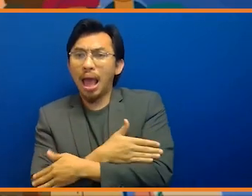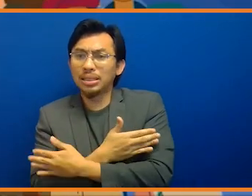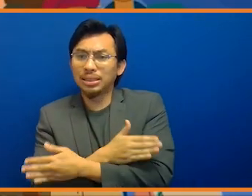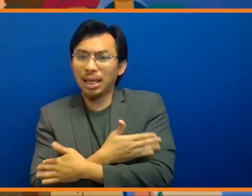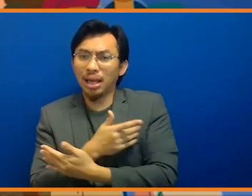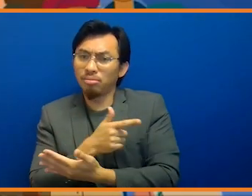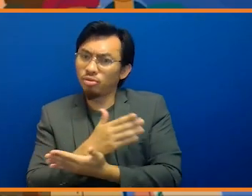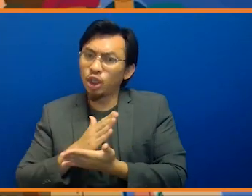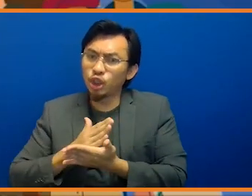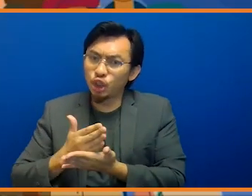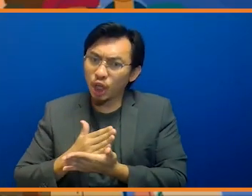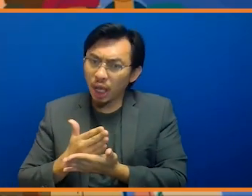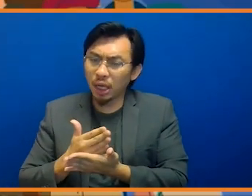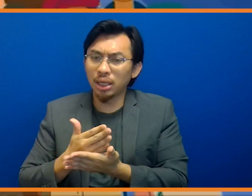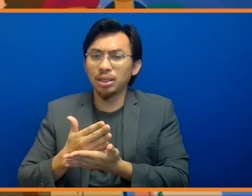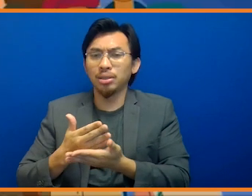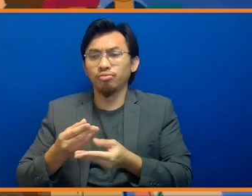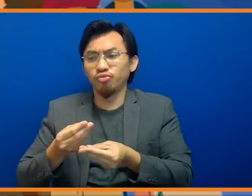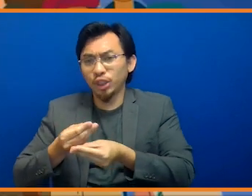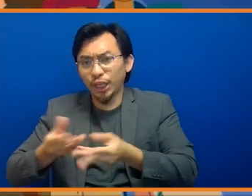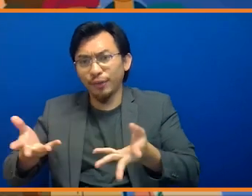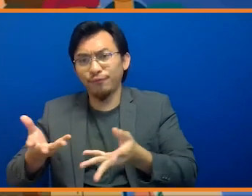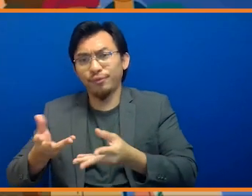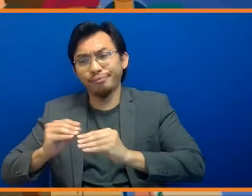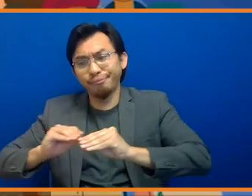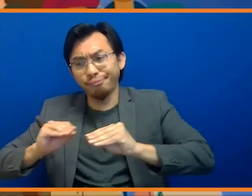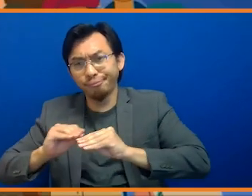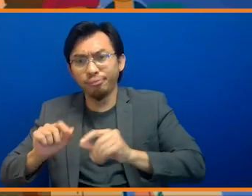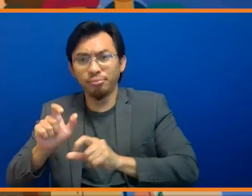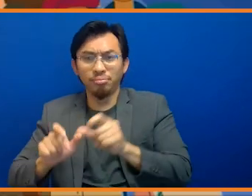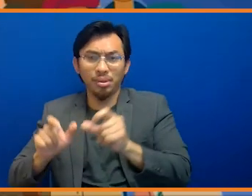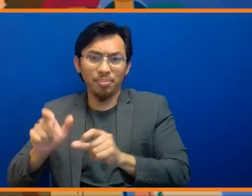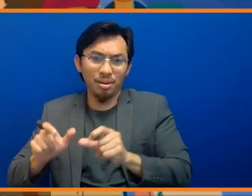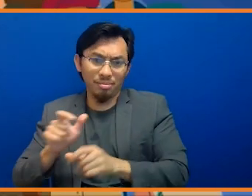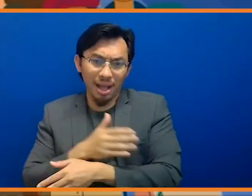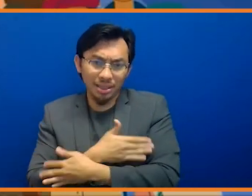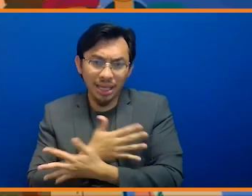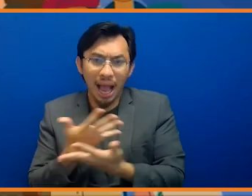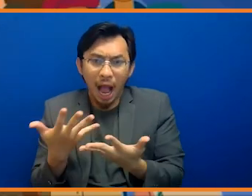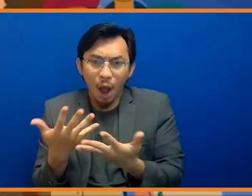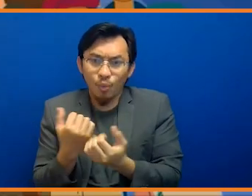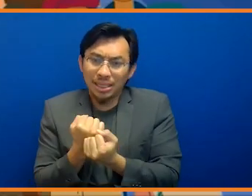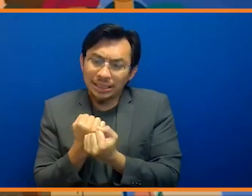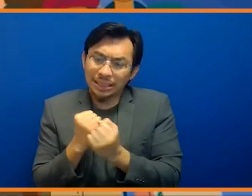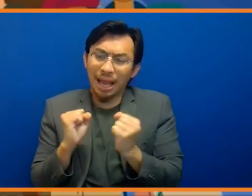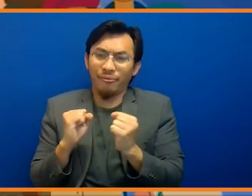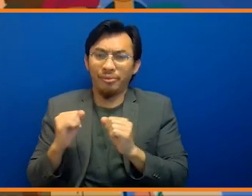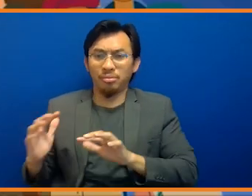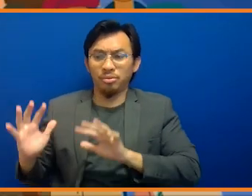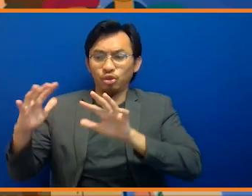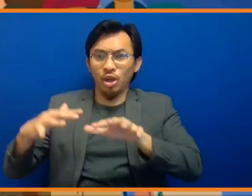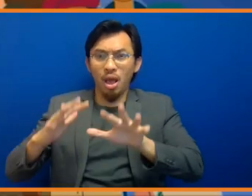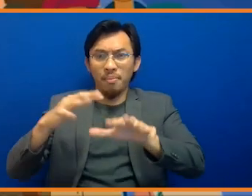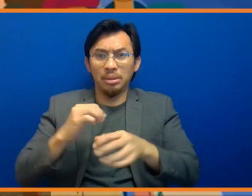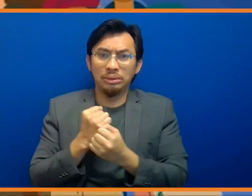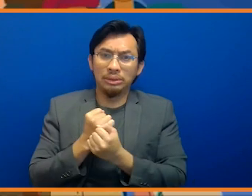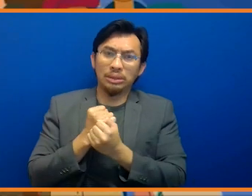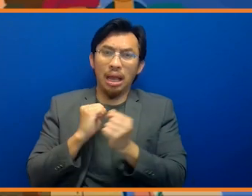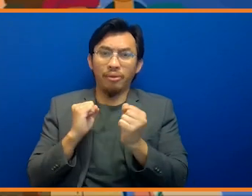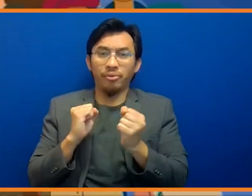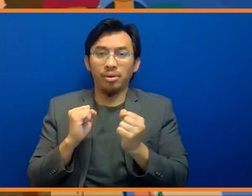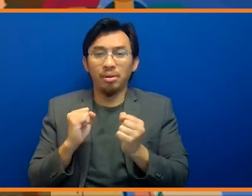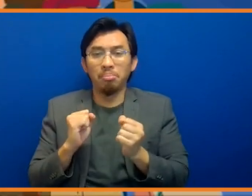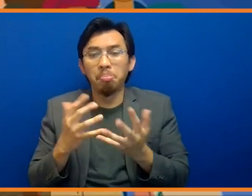share, to give lesson to Aceh people uh, how to save about tsunami. But